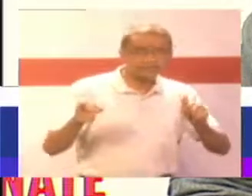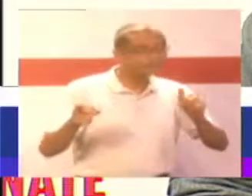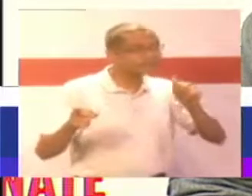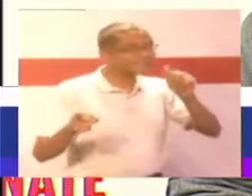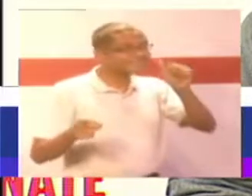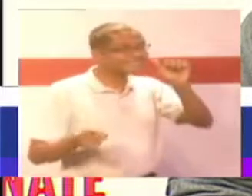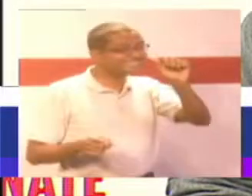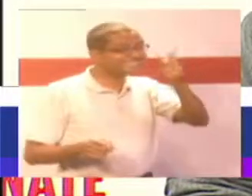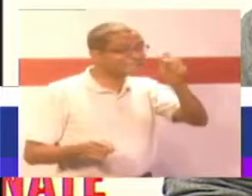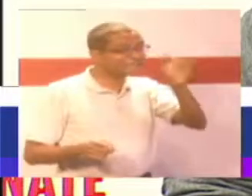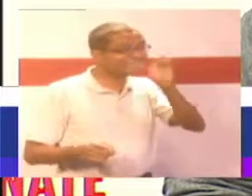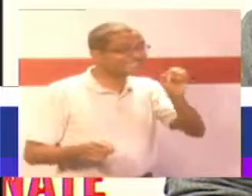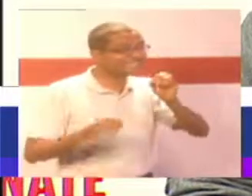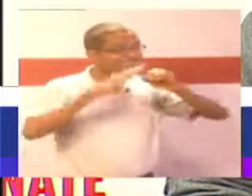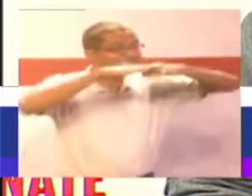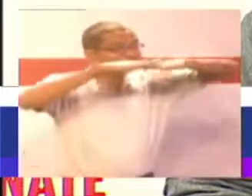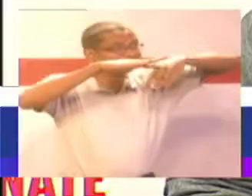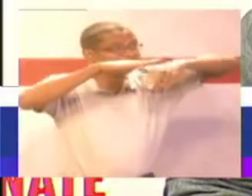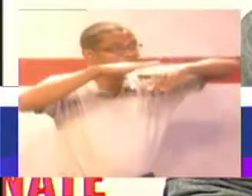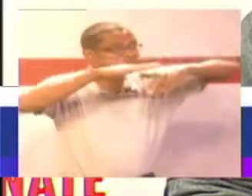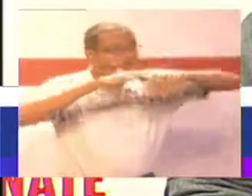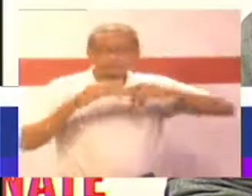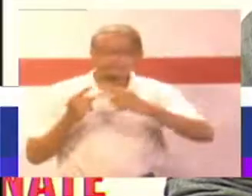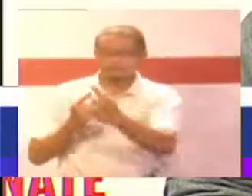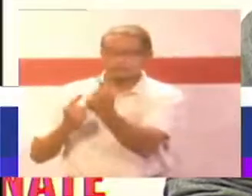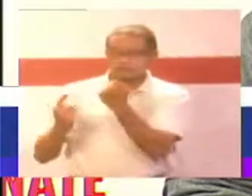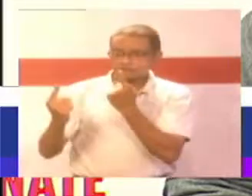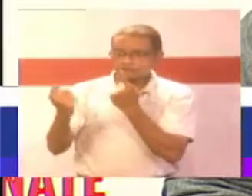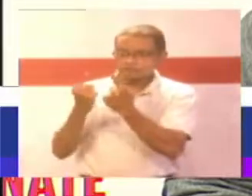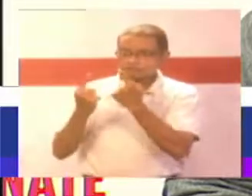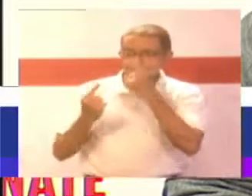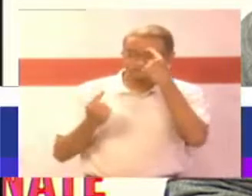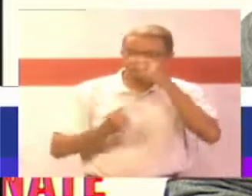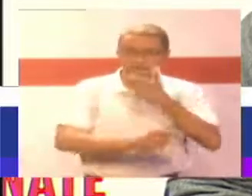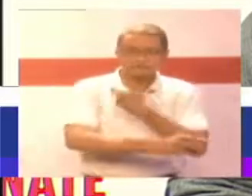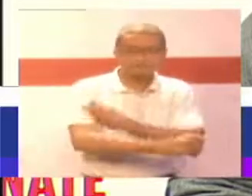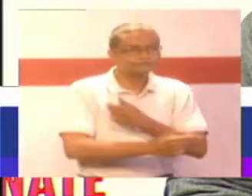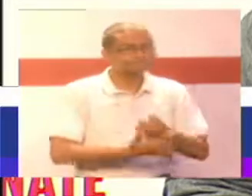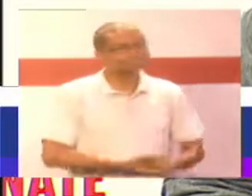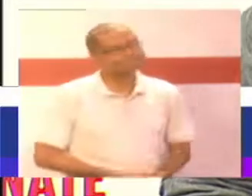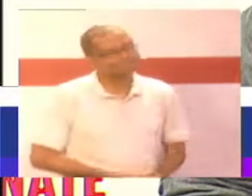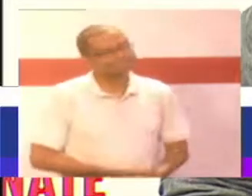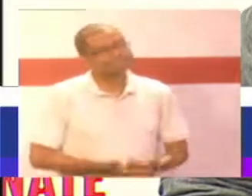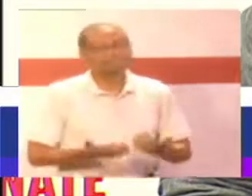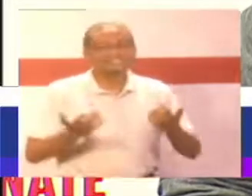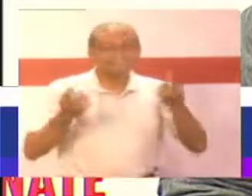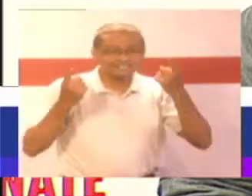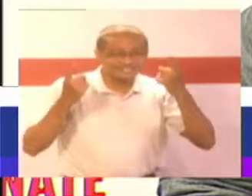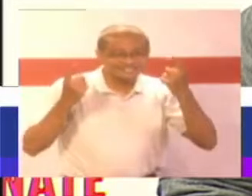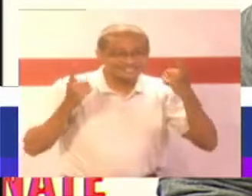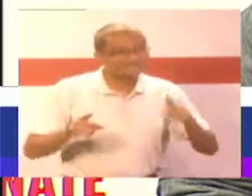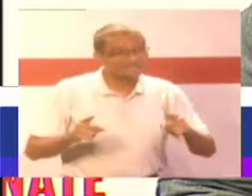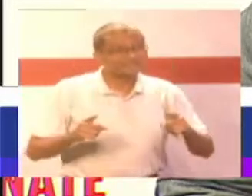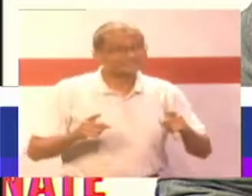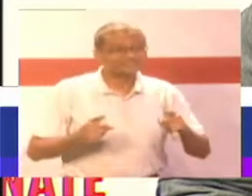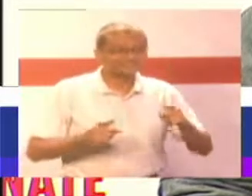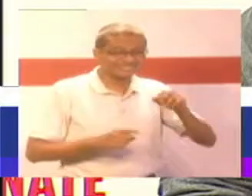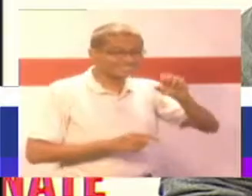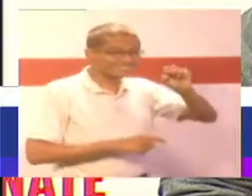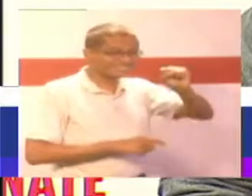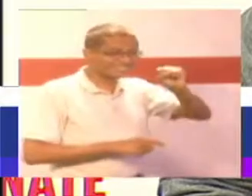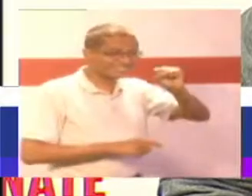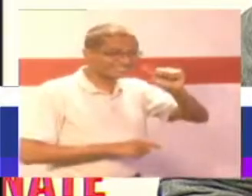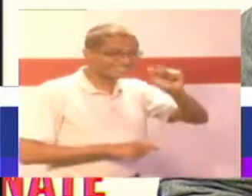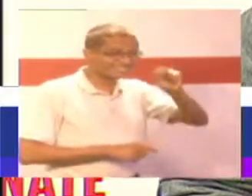to be vaccinated. And not surprisingly, there are a number of cases in the Sangli,